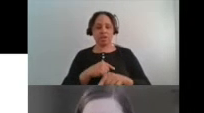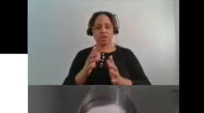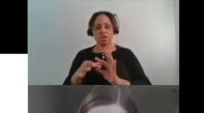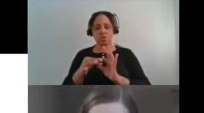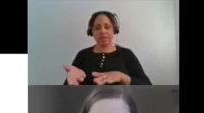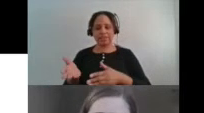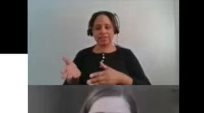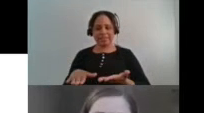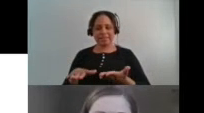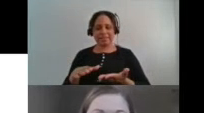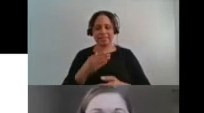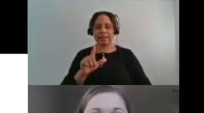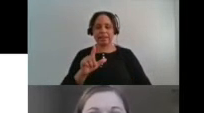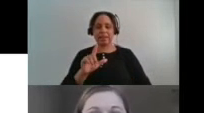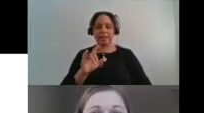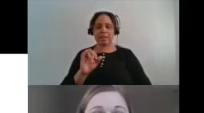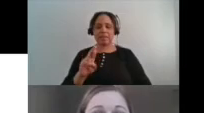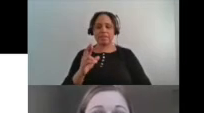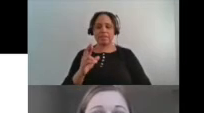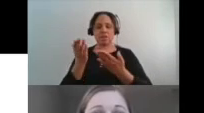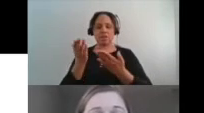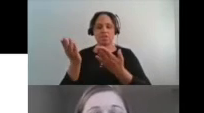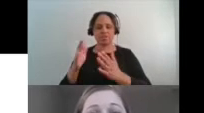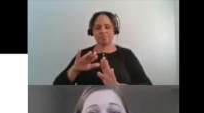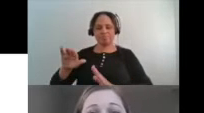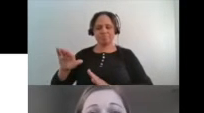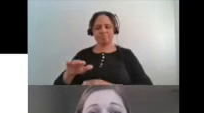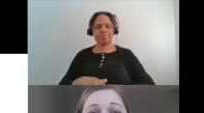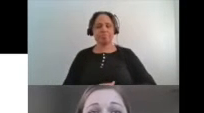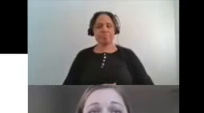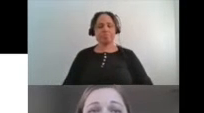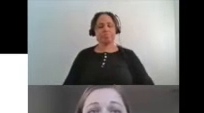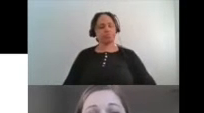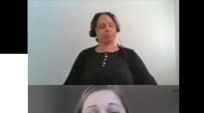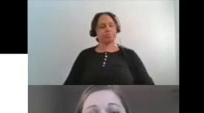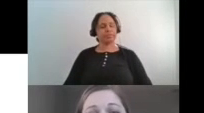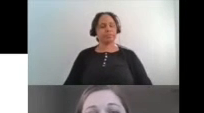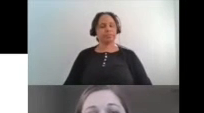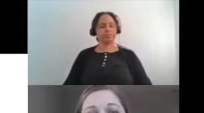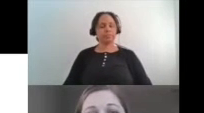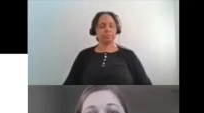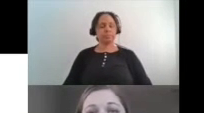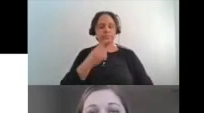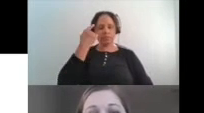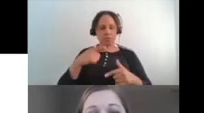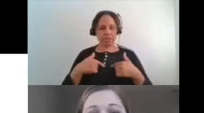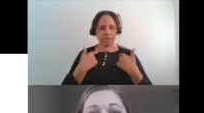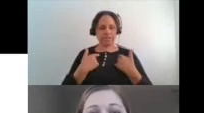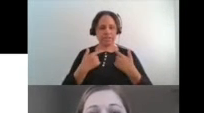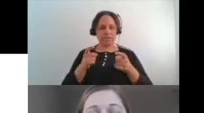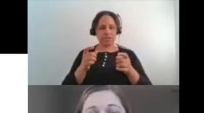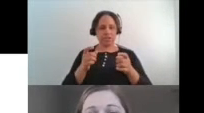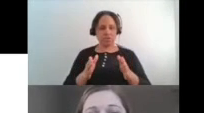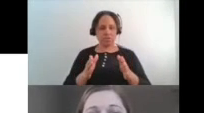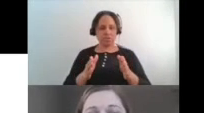offers. We won't get into that today. And so then for the living donors, this is for the kidney or liver. Our role